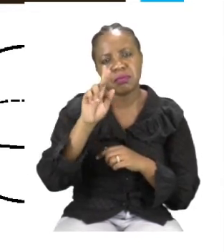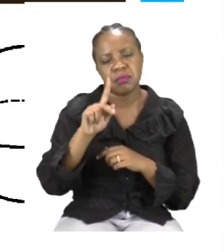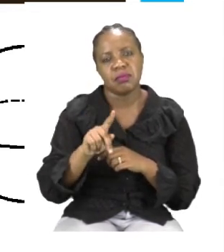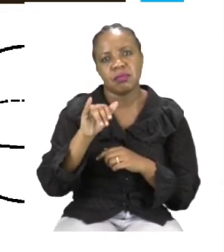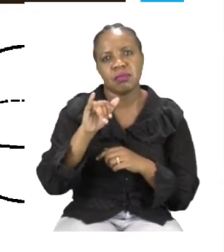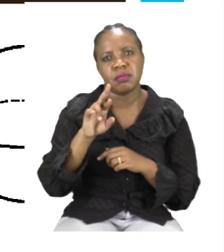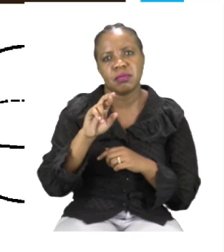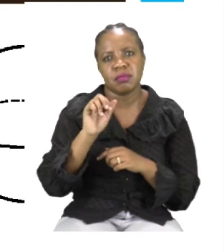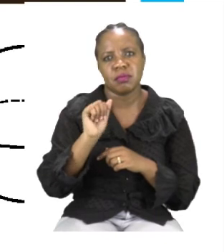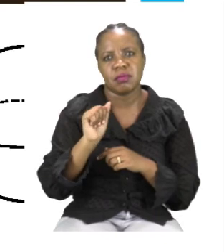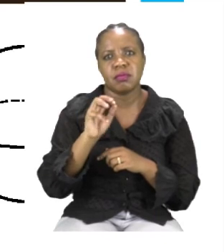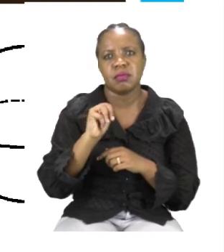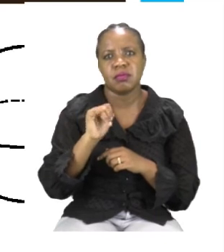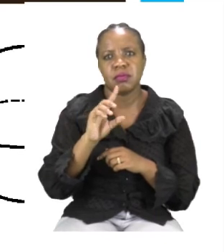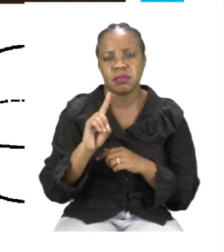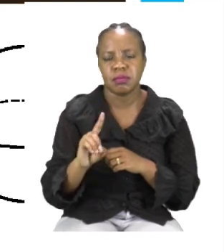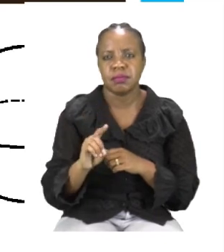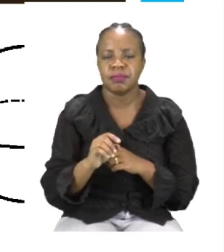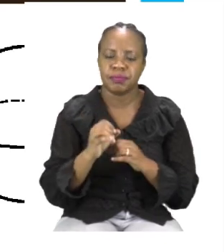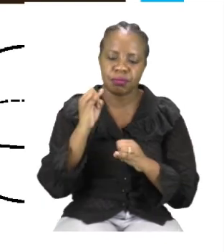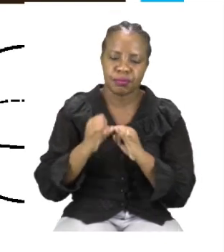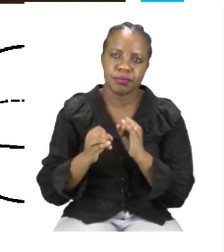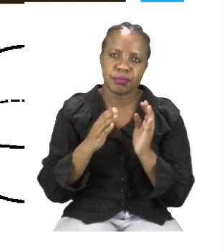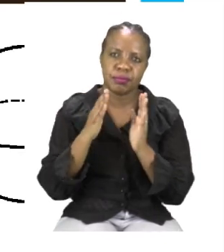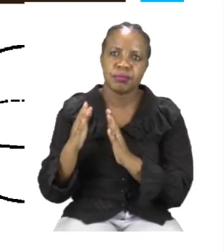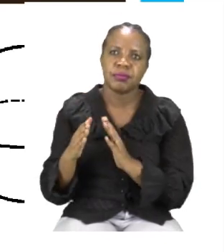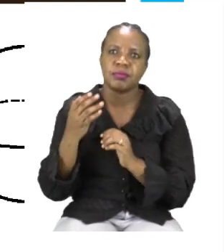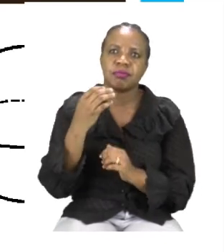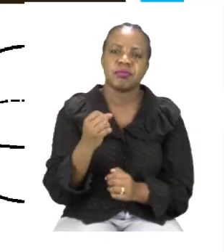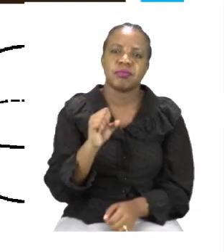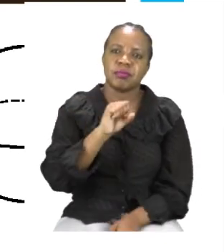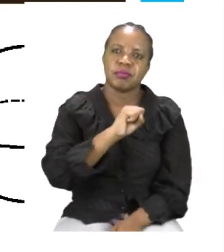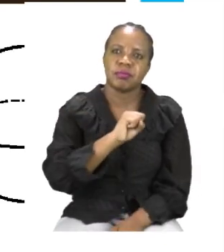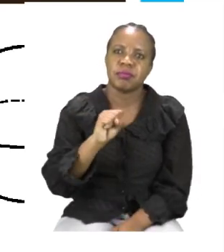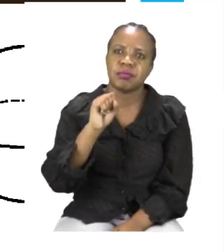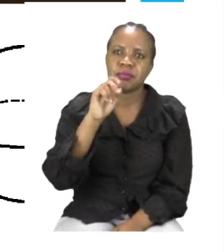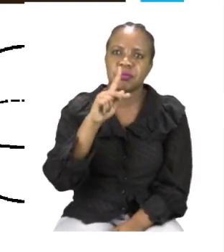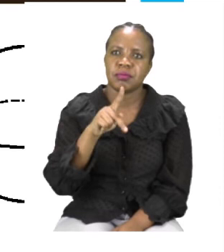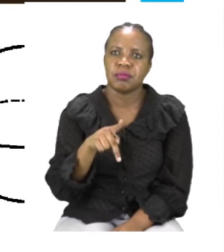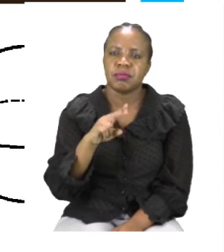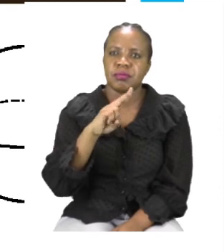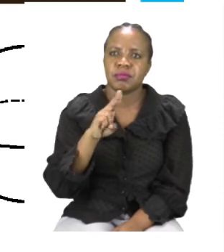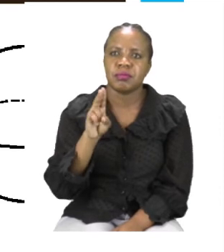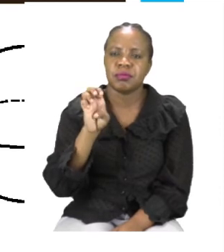word sphere might be hard to say, so let us practice it together. Sphere,